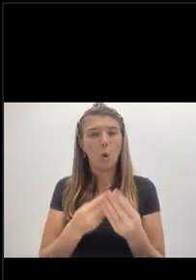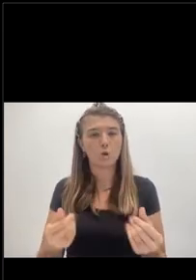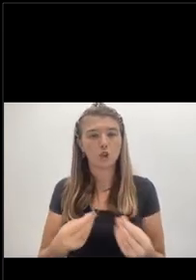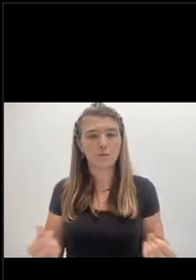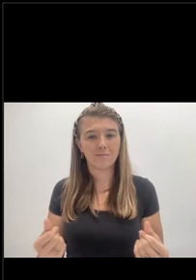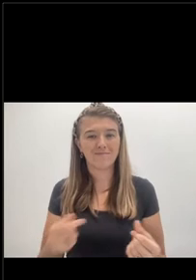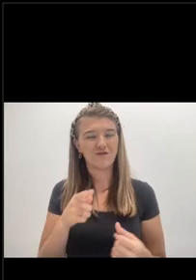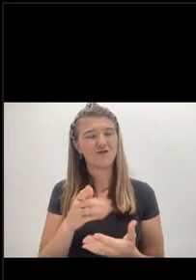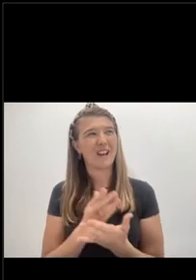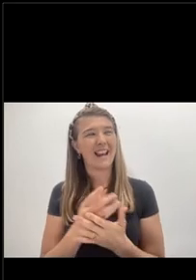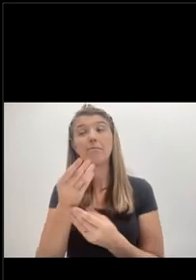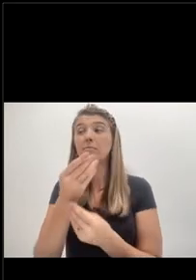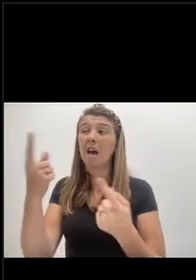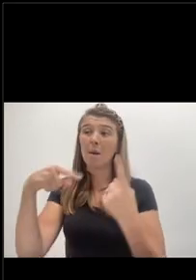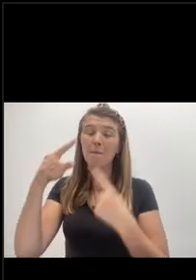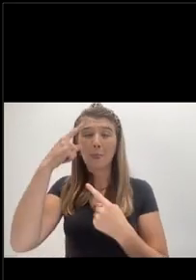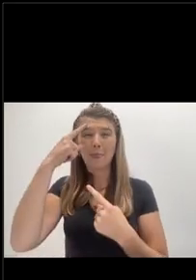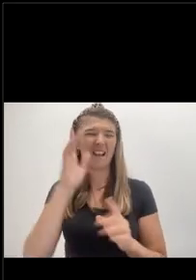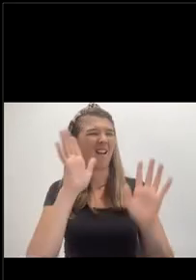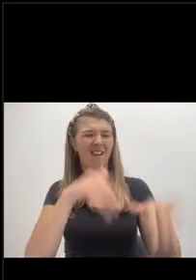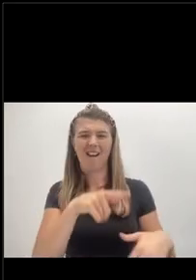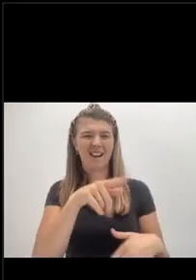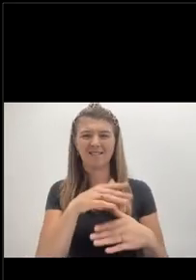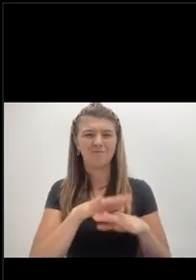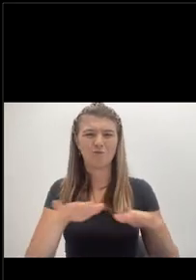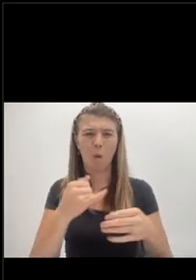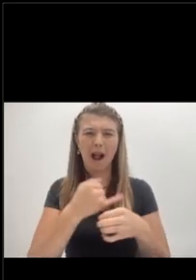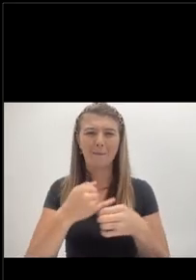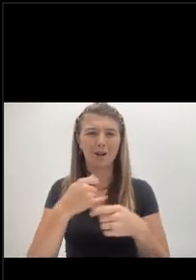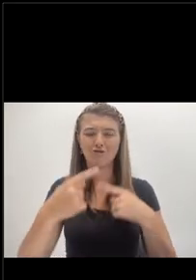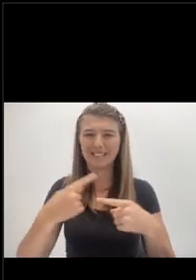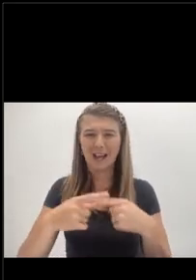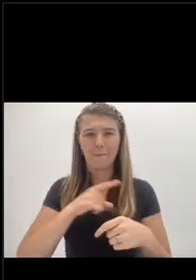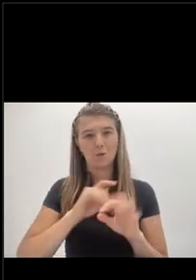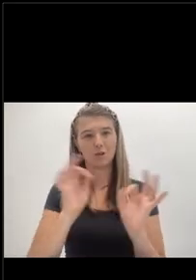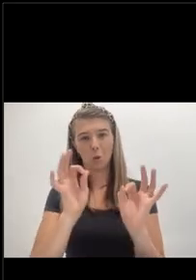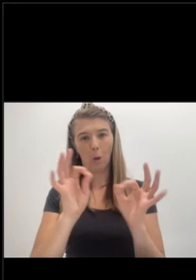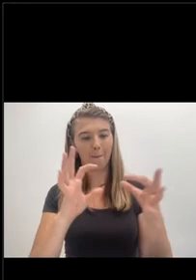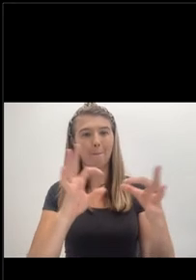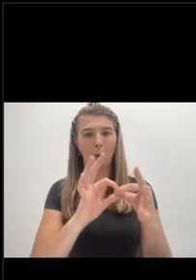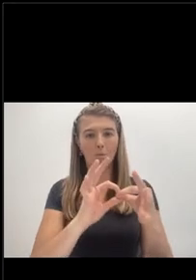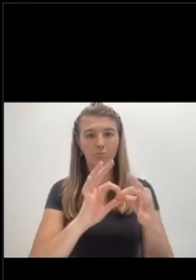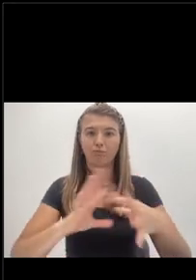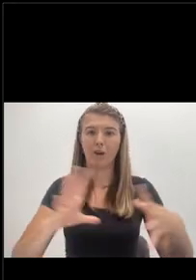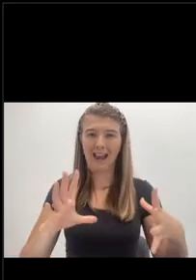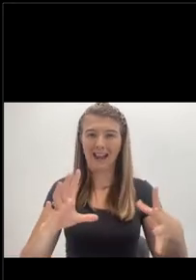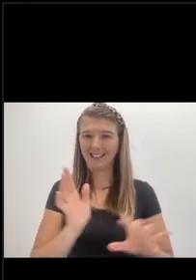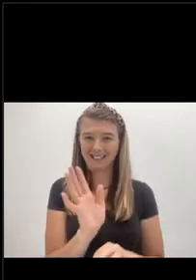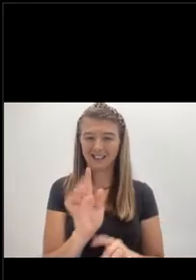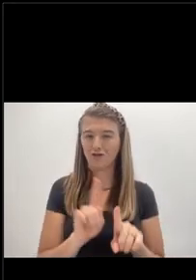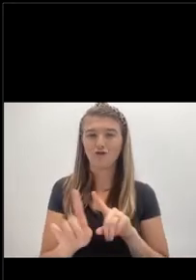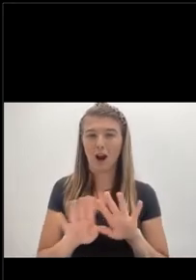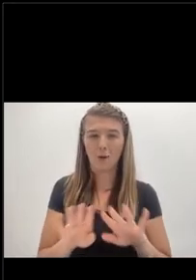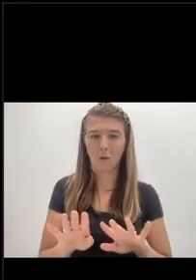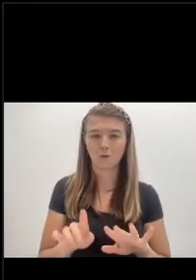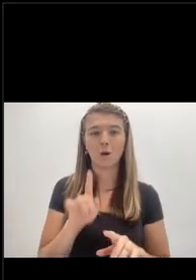chemical recycling because you don't really break chemical bonds, or at least that's not your goal. But this is how